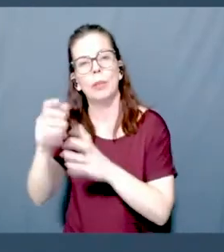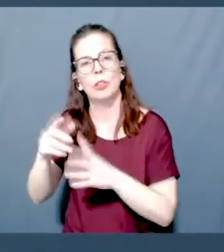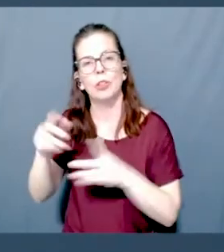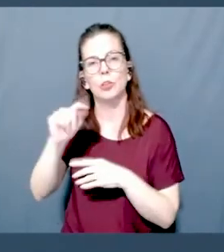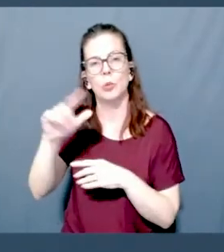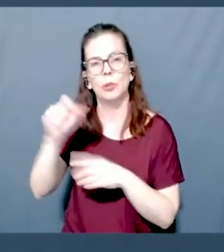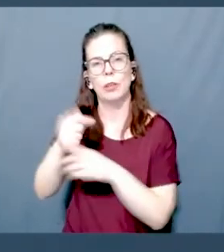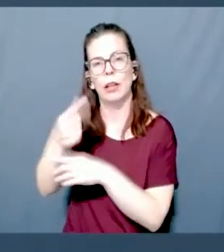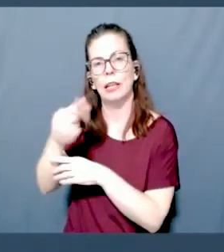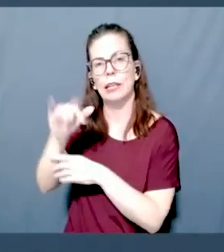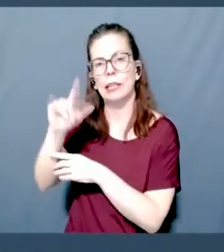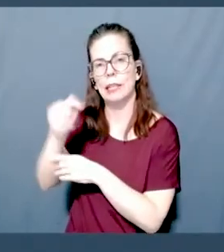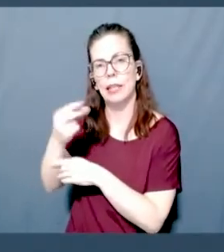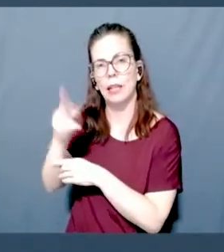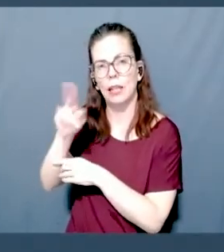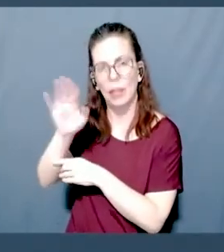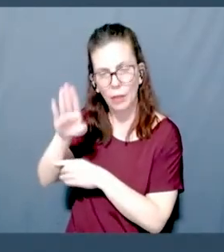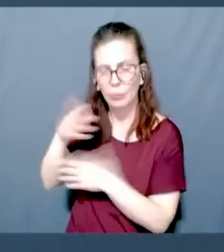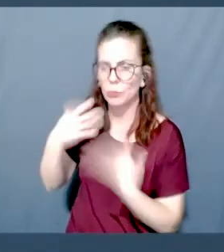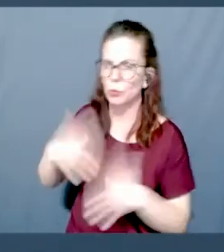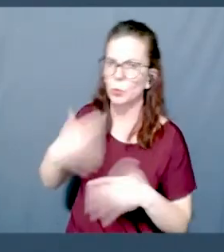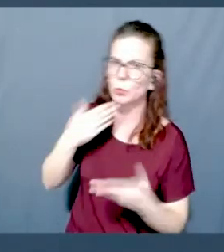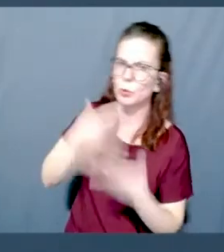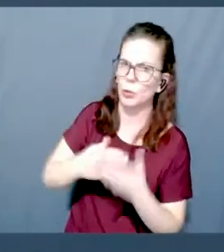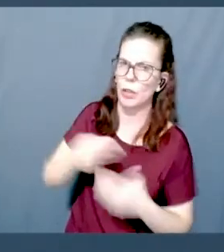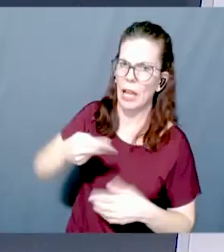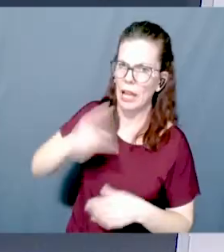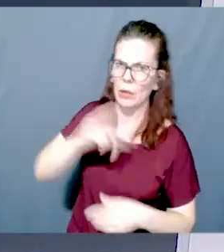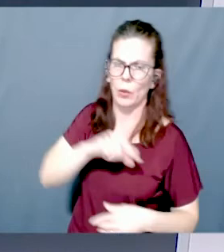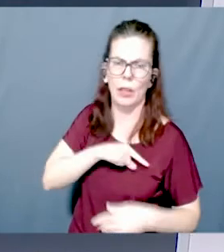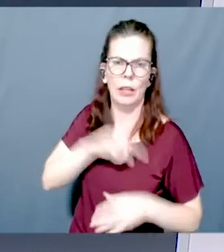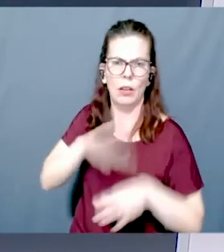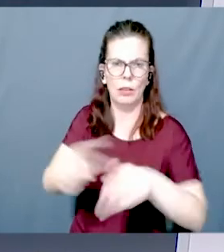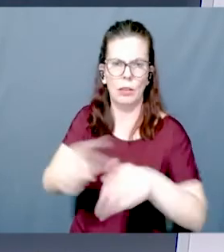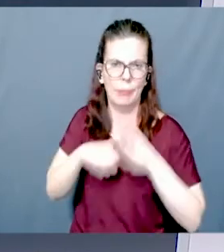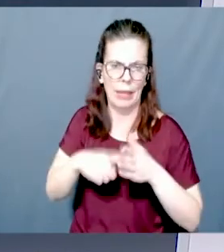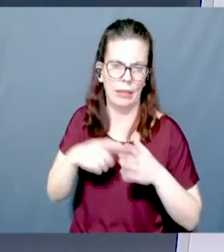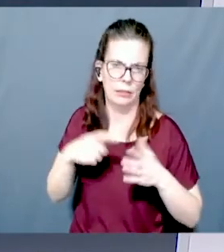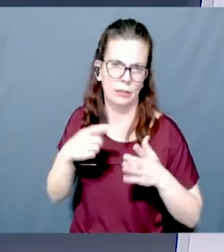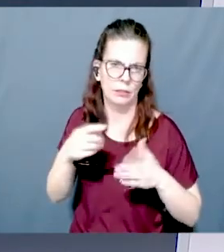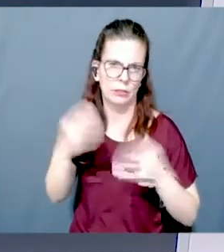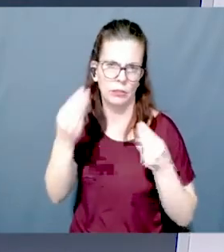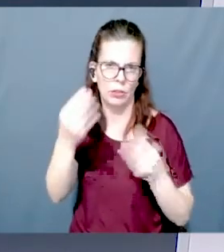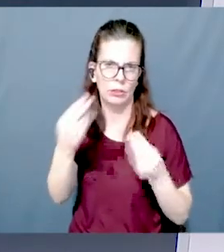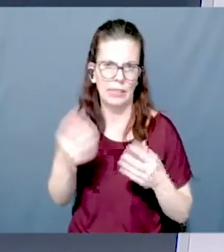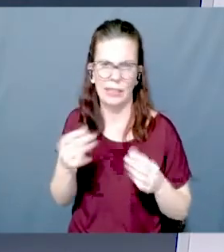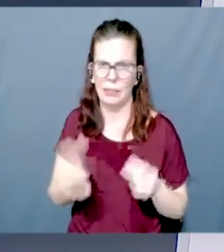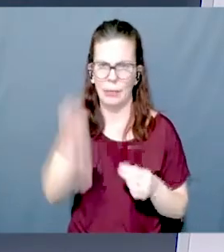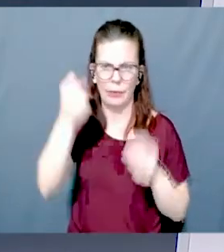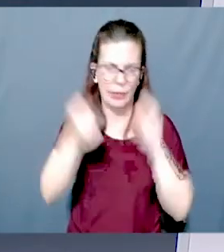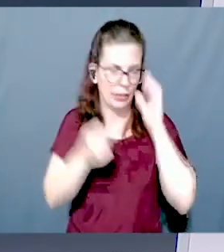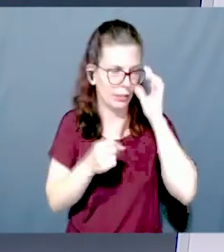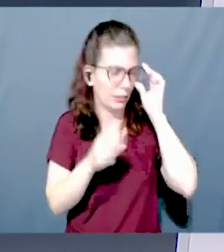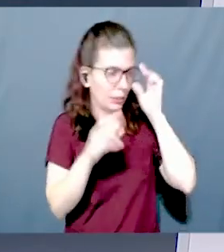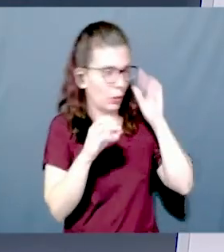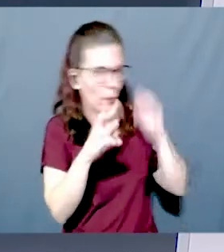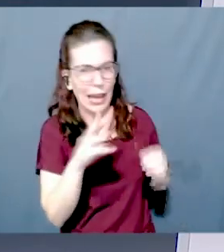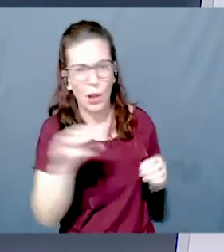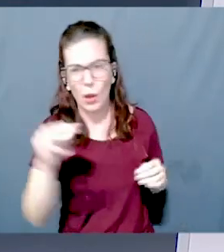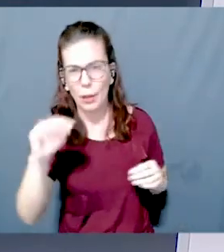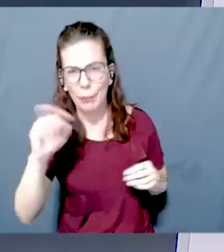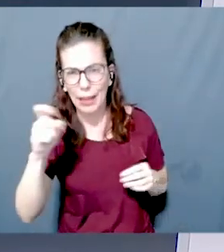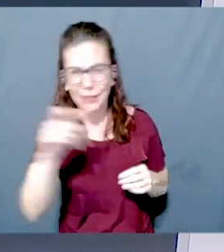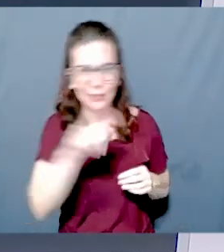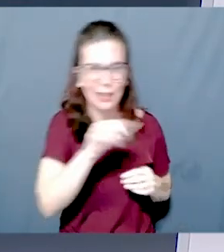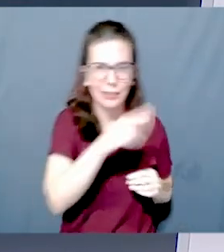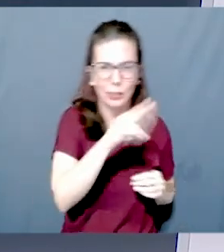super high quality on-demand content right away. Wow. Max, Anthony, that's all the time we have for today,